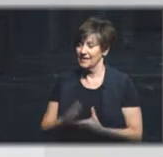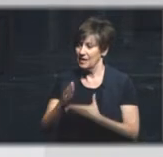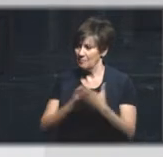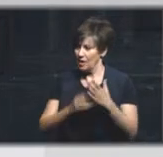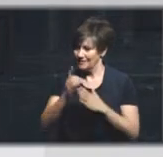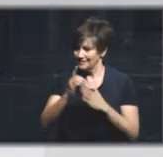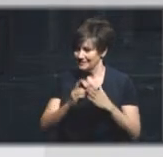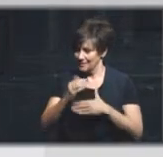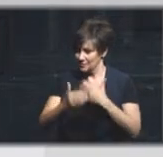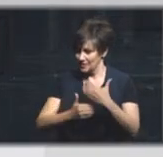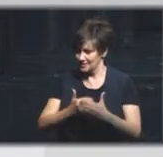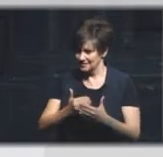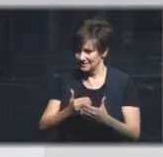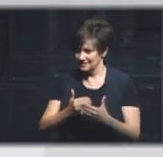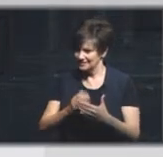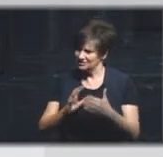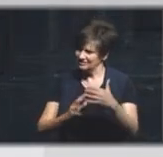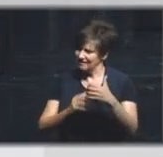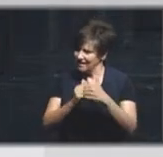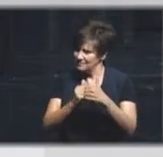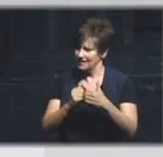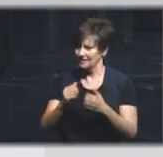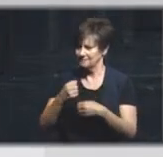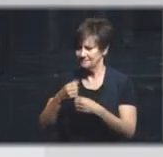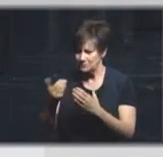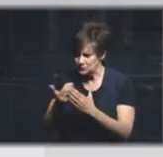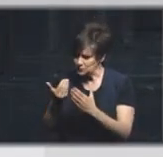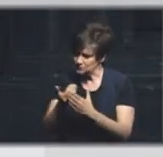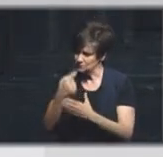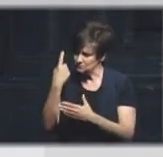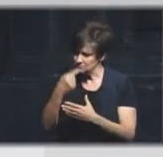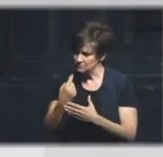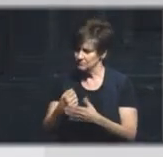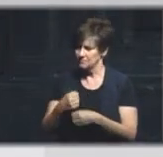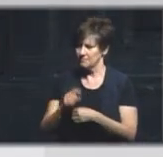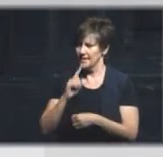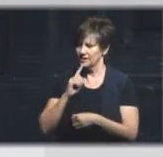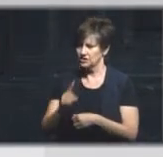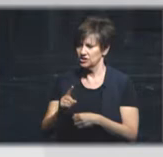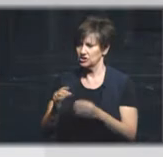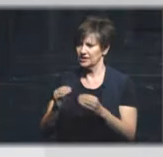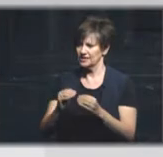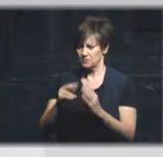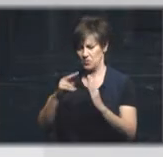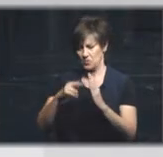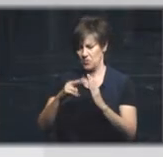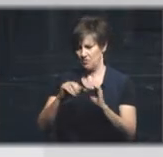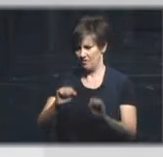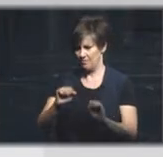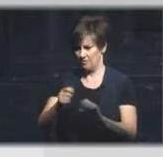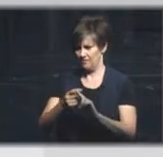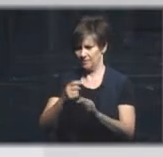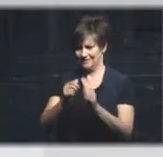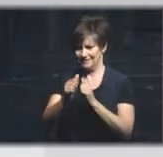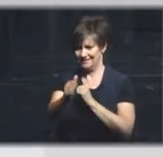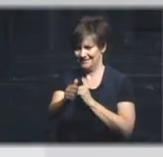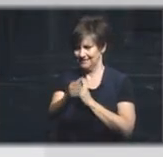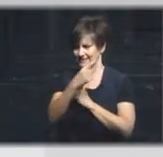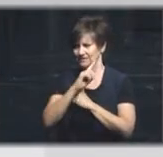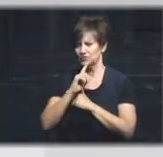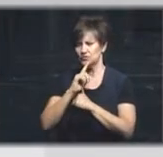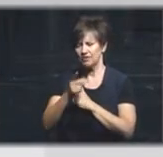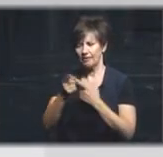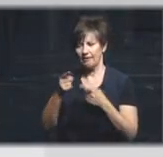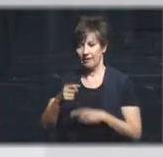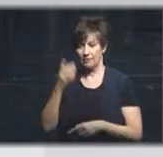design process is just updating and freshening it and making sure that it's more legible and readable from a distance. This really came